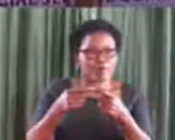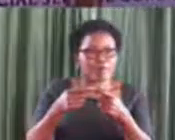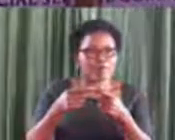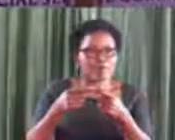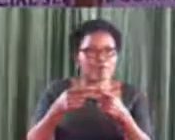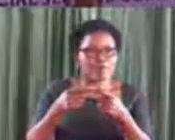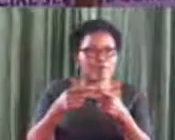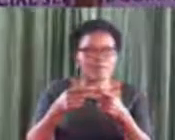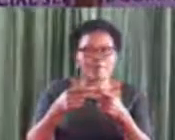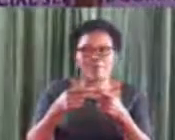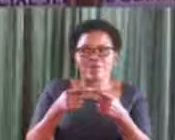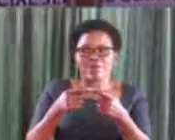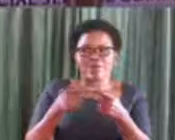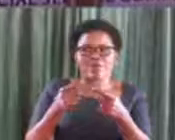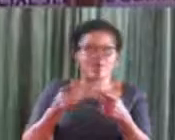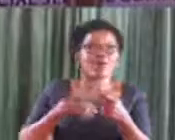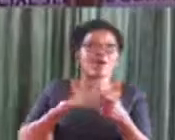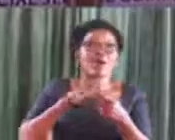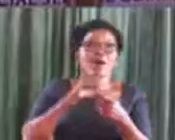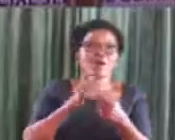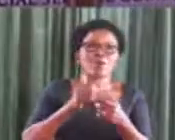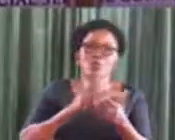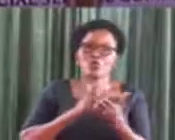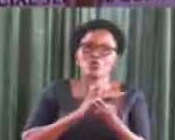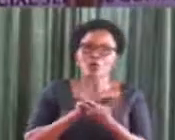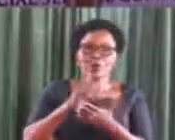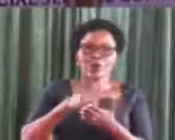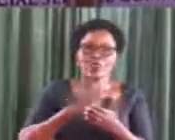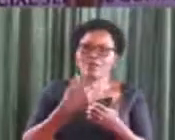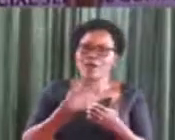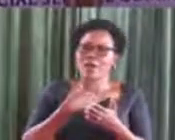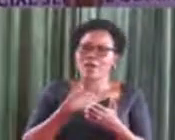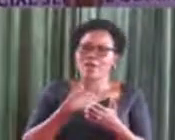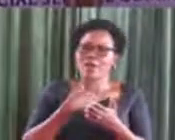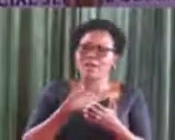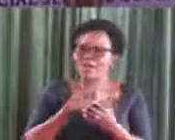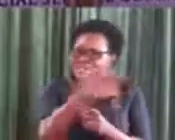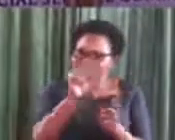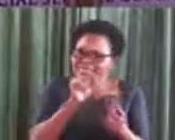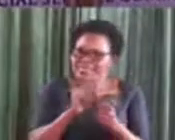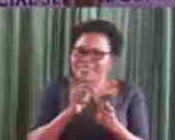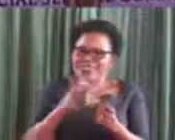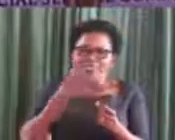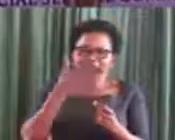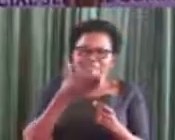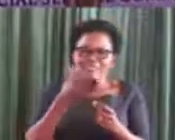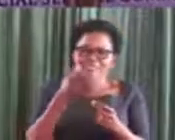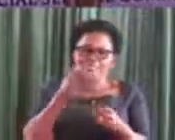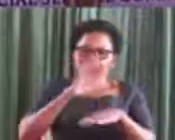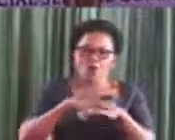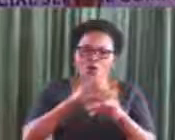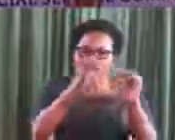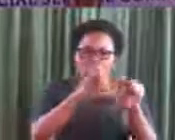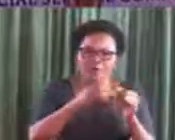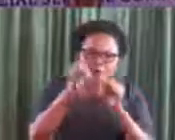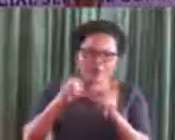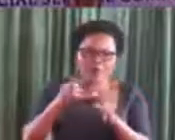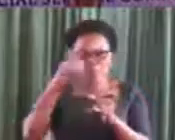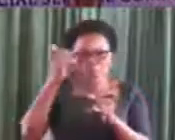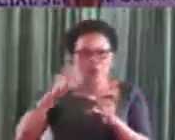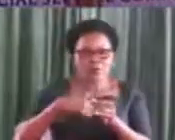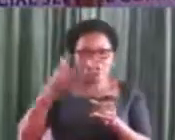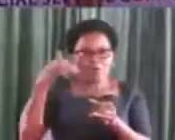not putting I'm not sure I have the finger on the individual, okay, because I'm aware of the concurring